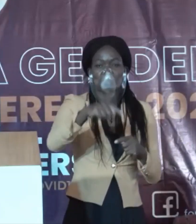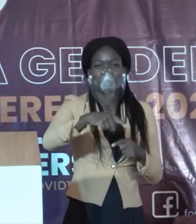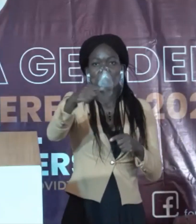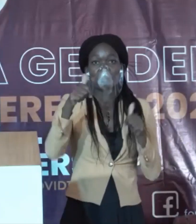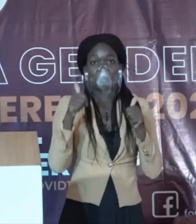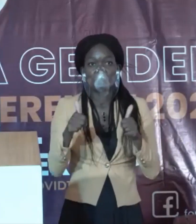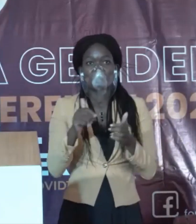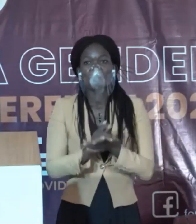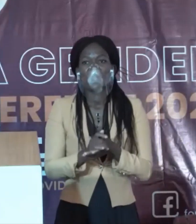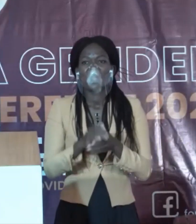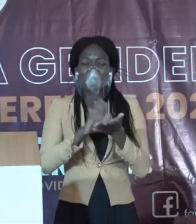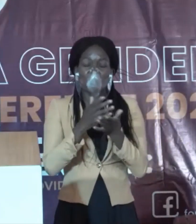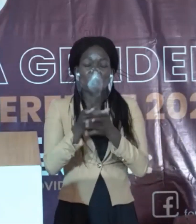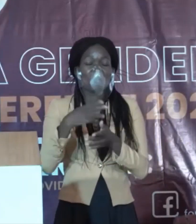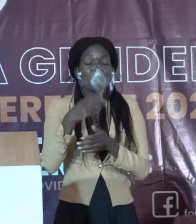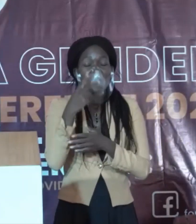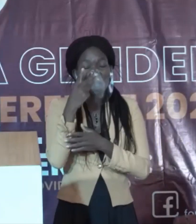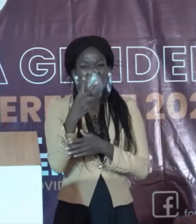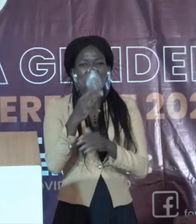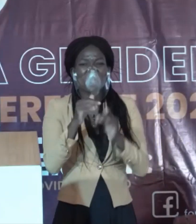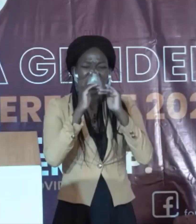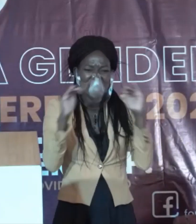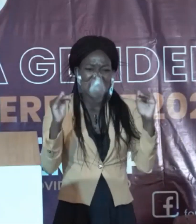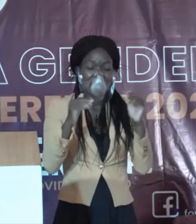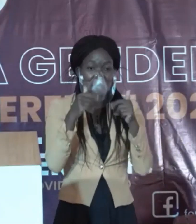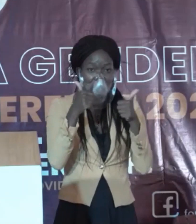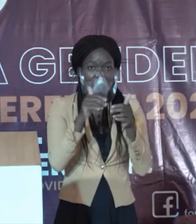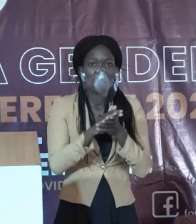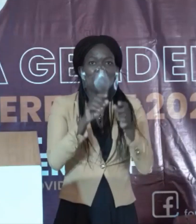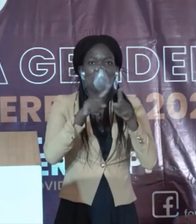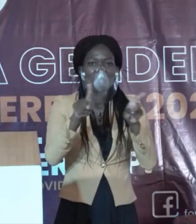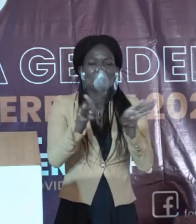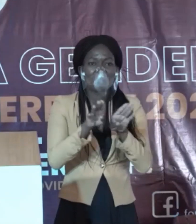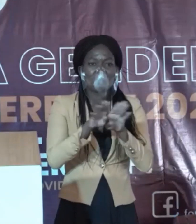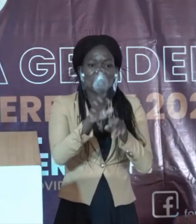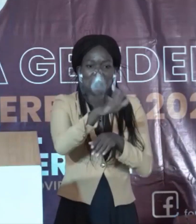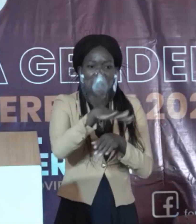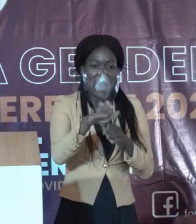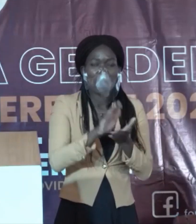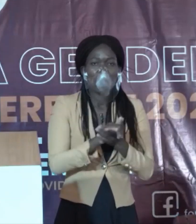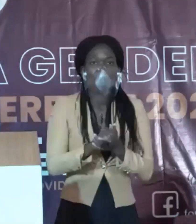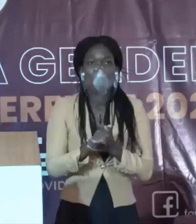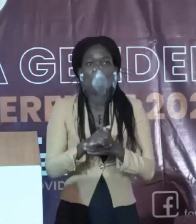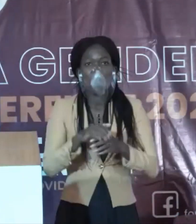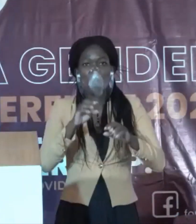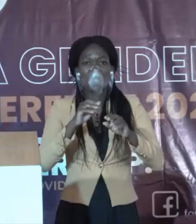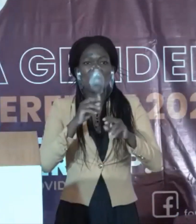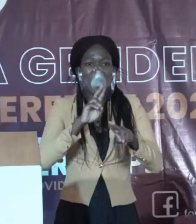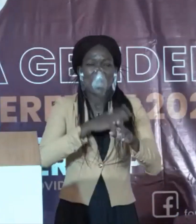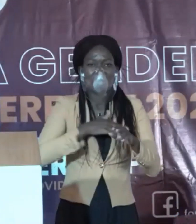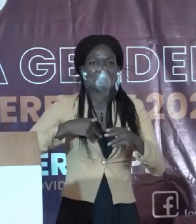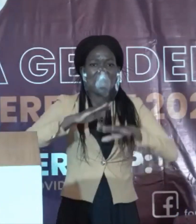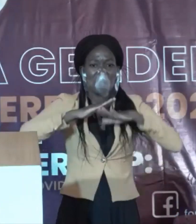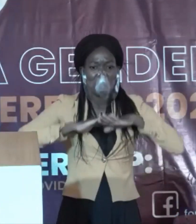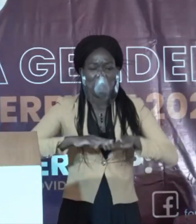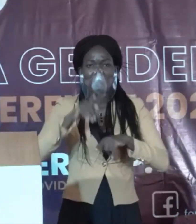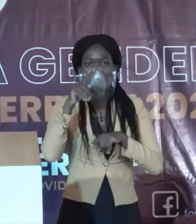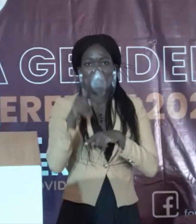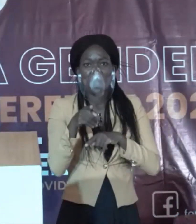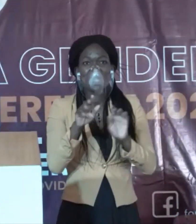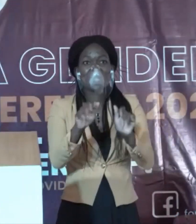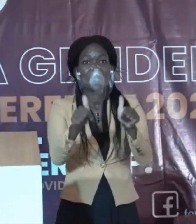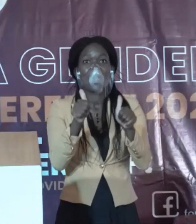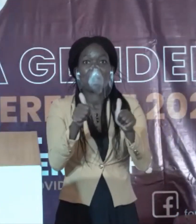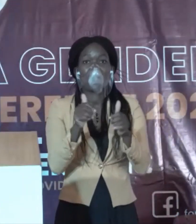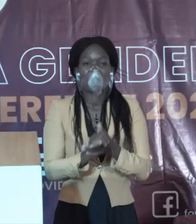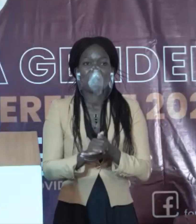gender-sensitive sanitation facilities, and upgrading the sustainable basic health centers at the targeted border posts. The